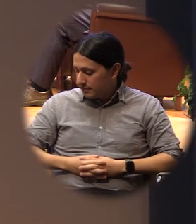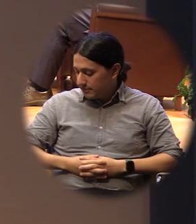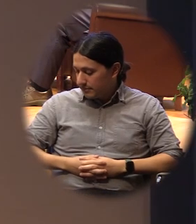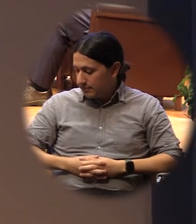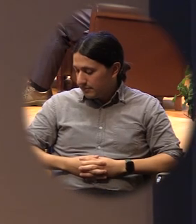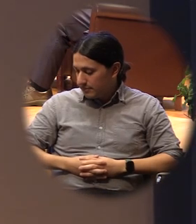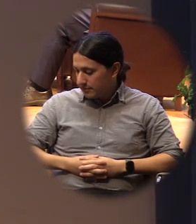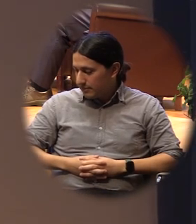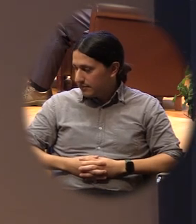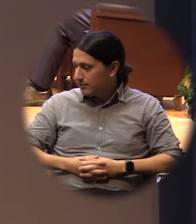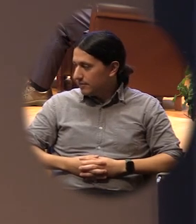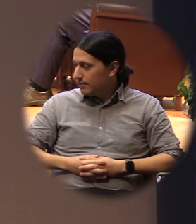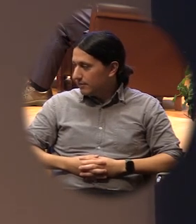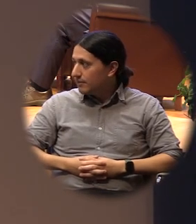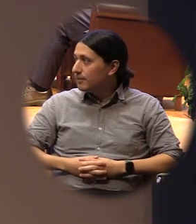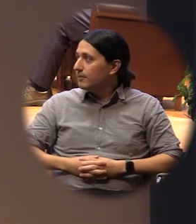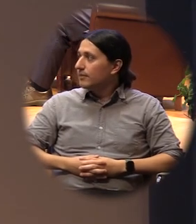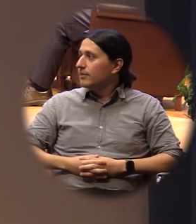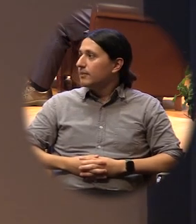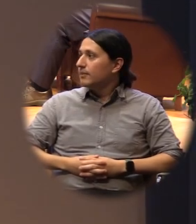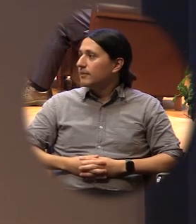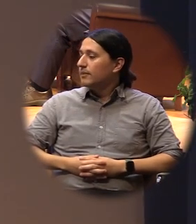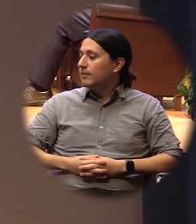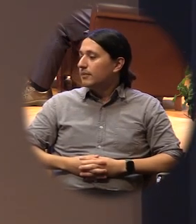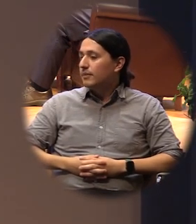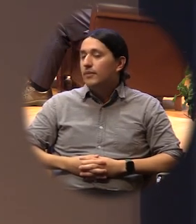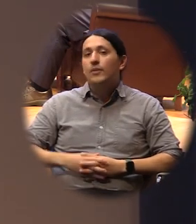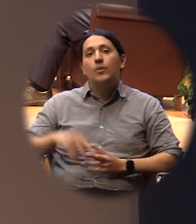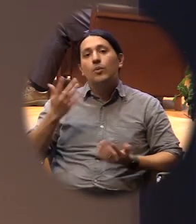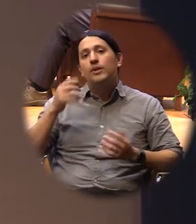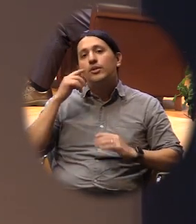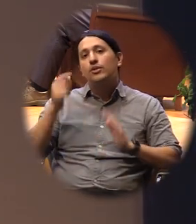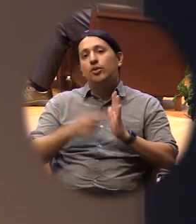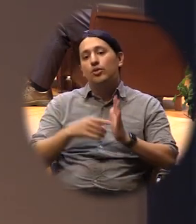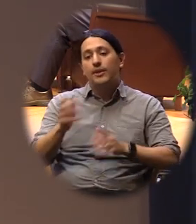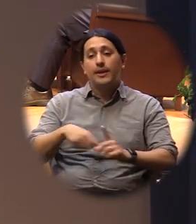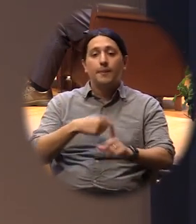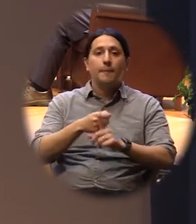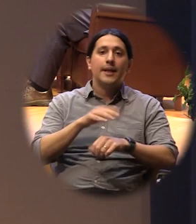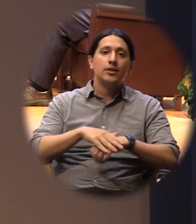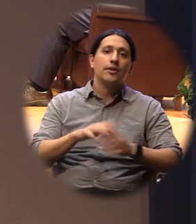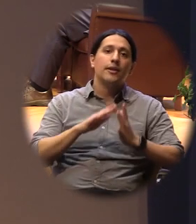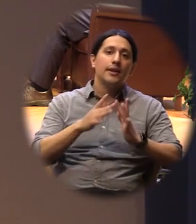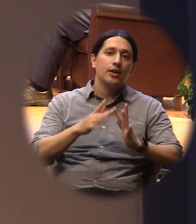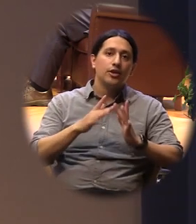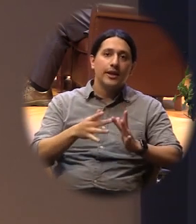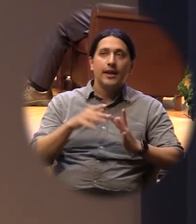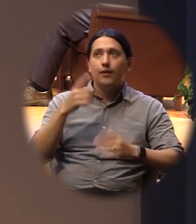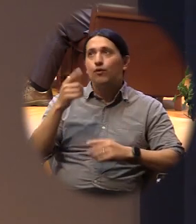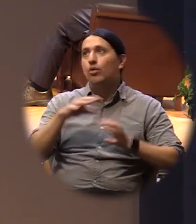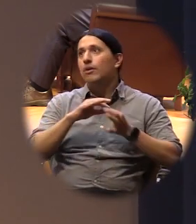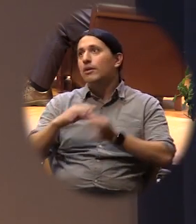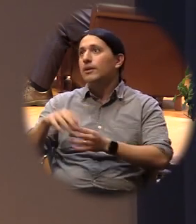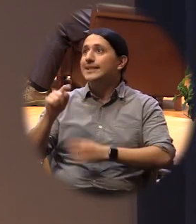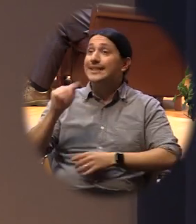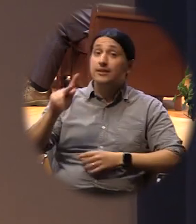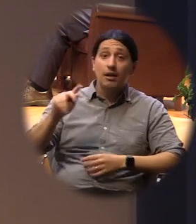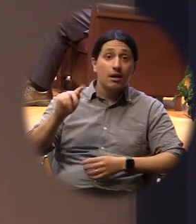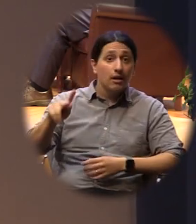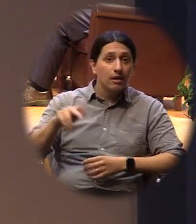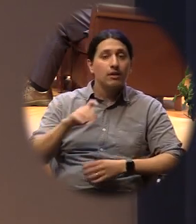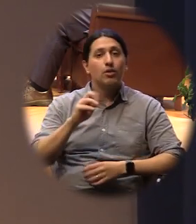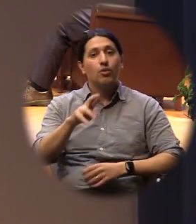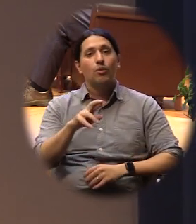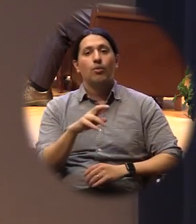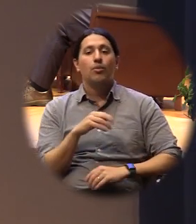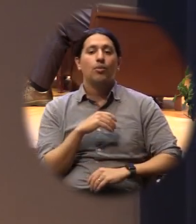What do you see, this is an interesting one, what do you see as impacts of the internet, including social media channels like TikTok, comments, commentary